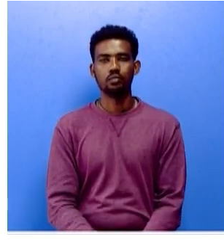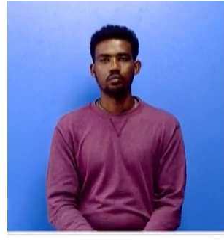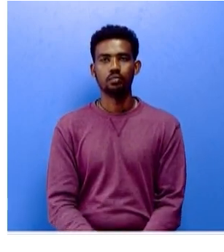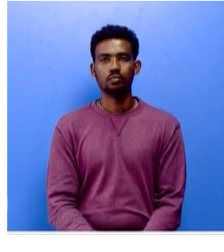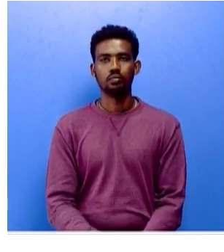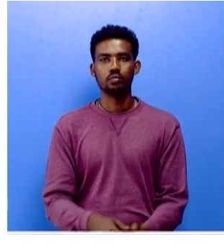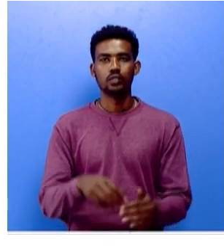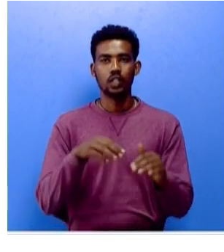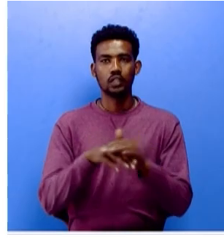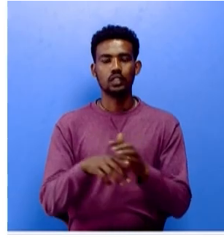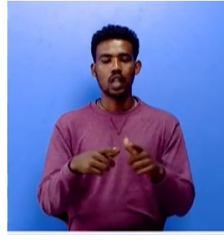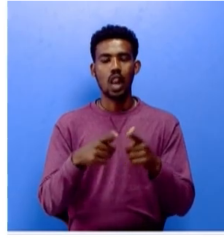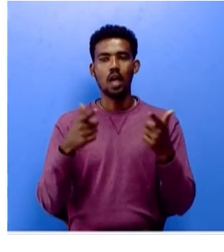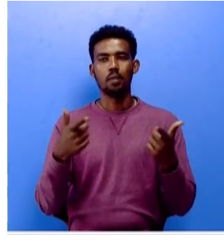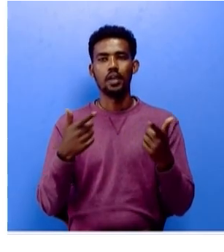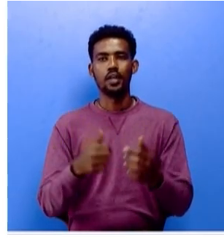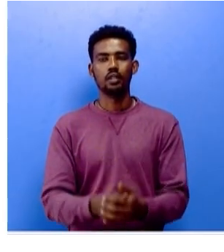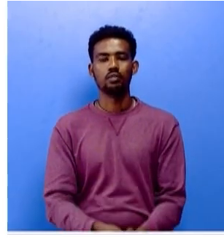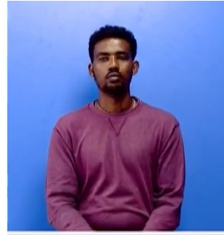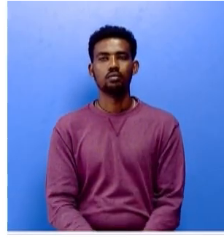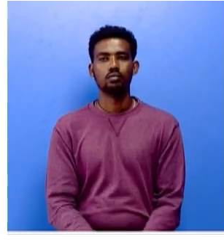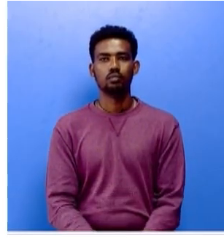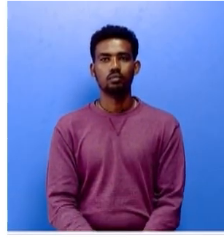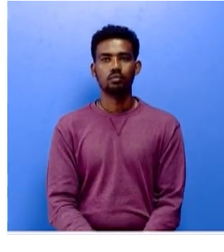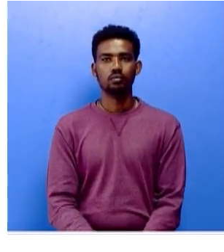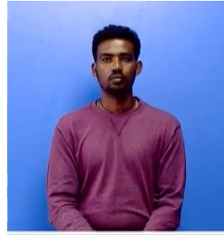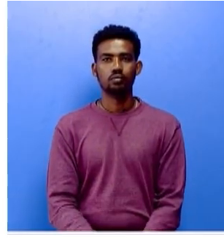In the library. Come on.